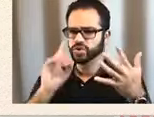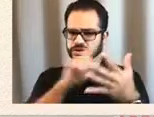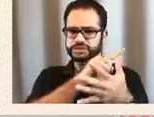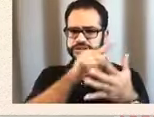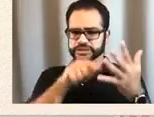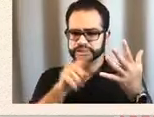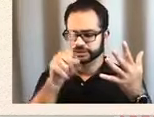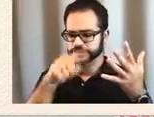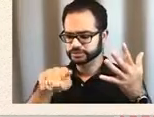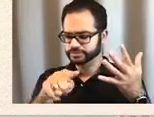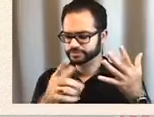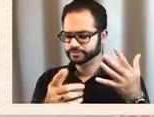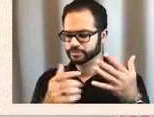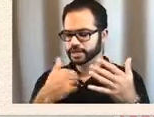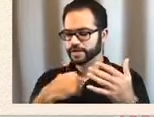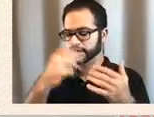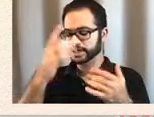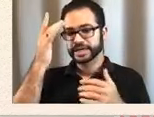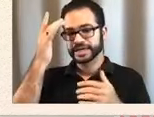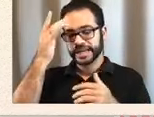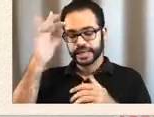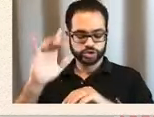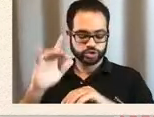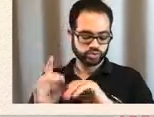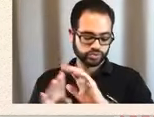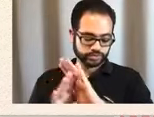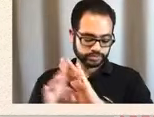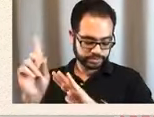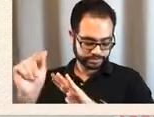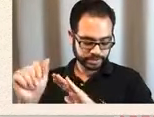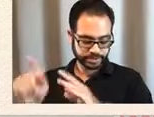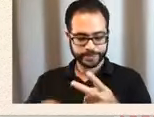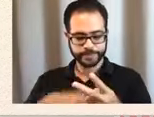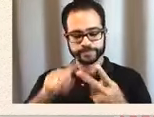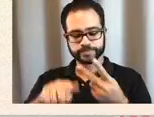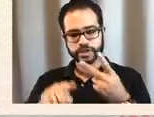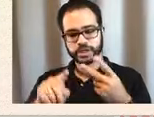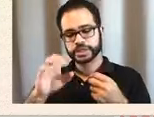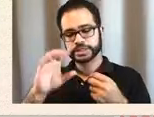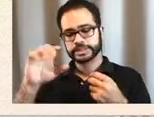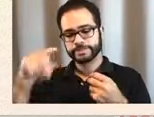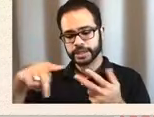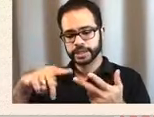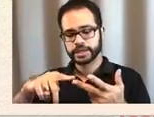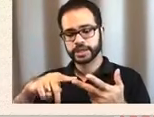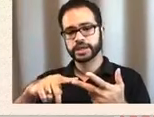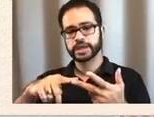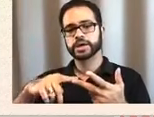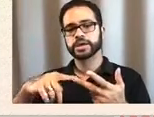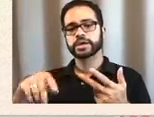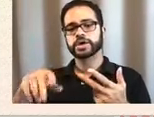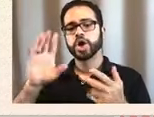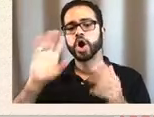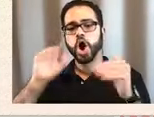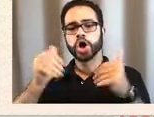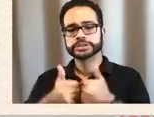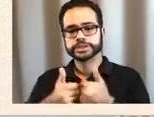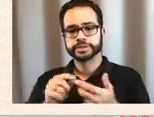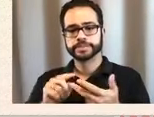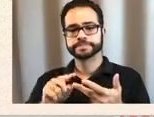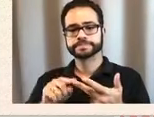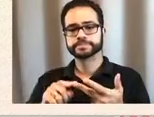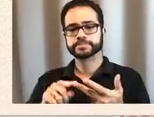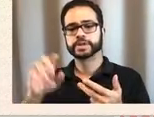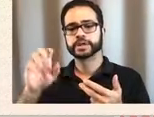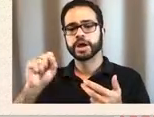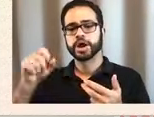intellectual disability, cerebral palsy, autism, spina bifida, or Prader-Willi syndrome. There have since been 3